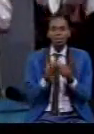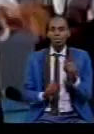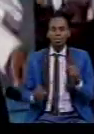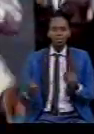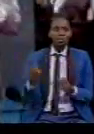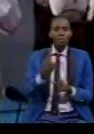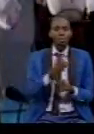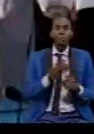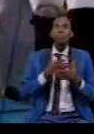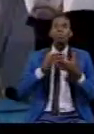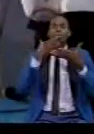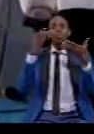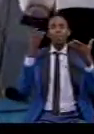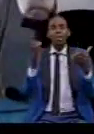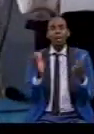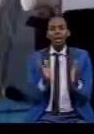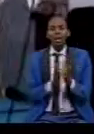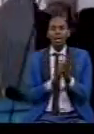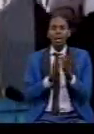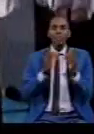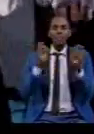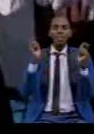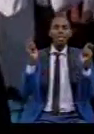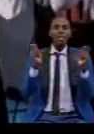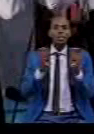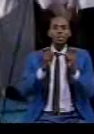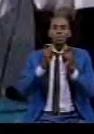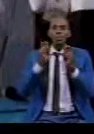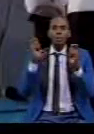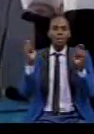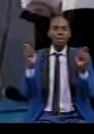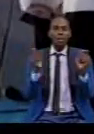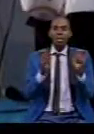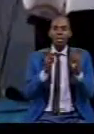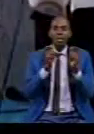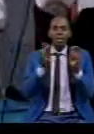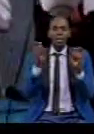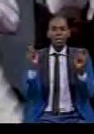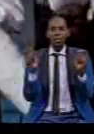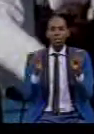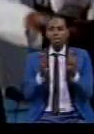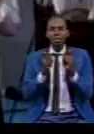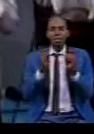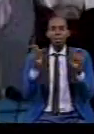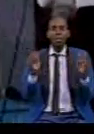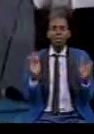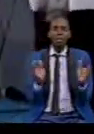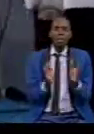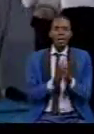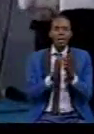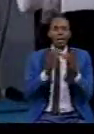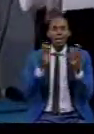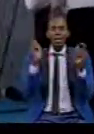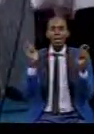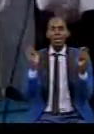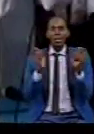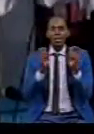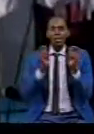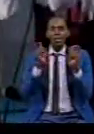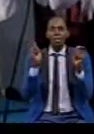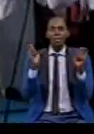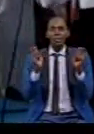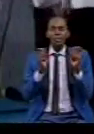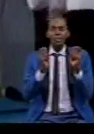pray that transparent, sanctified life, purified life,